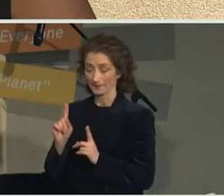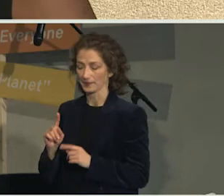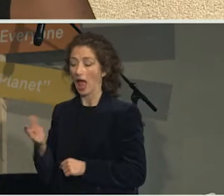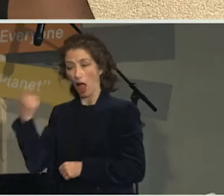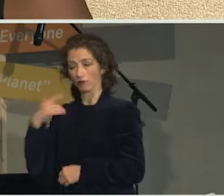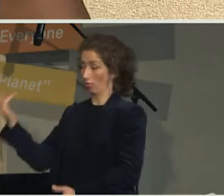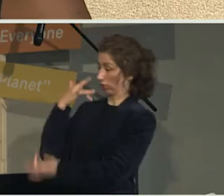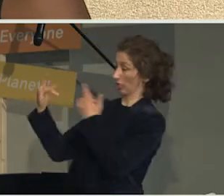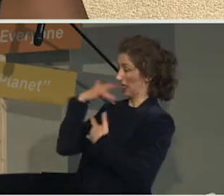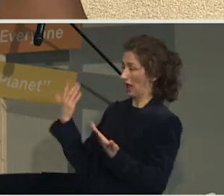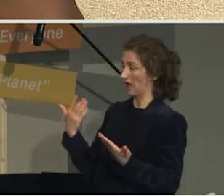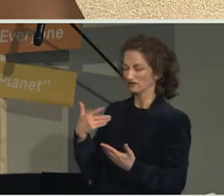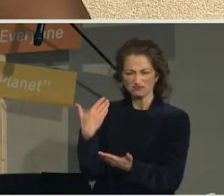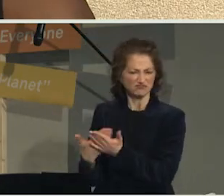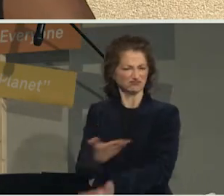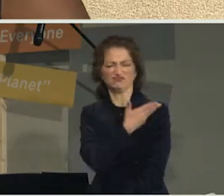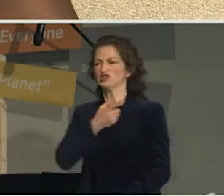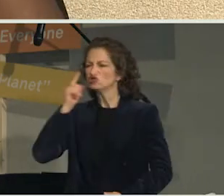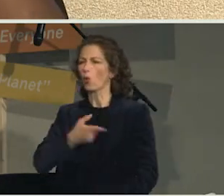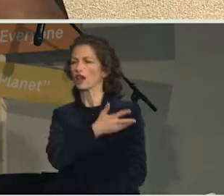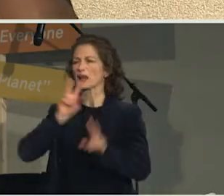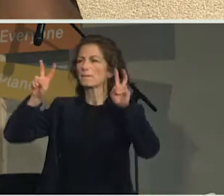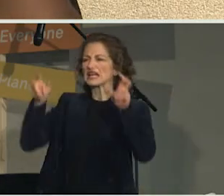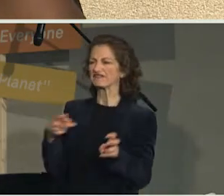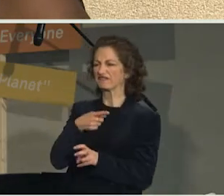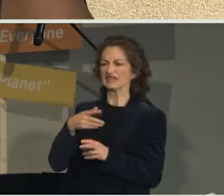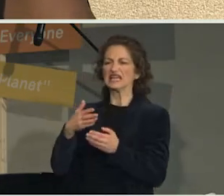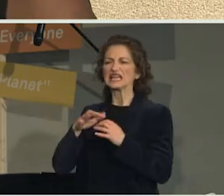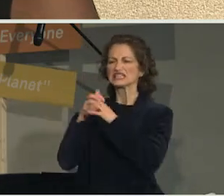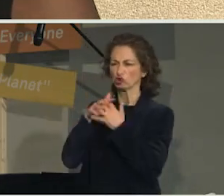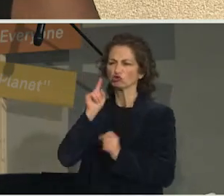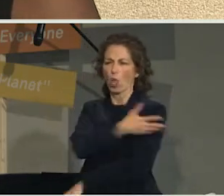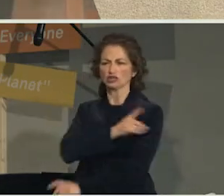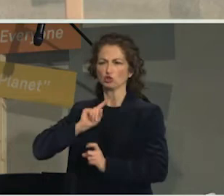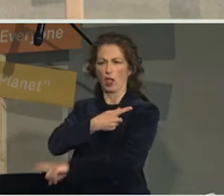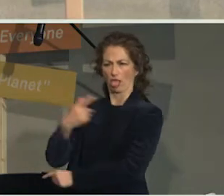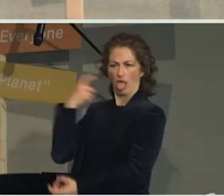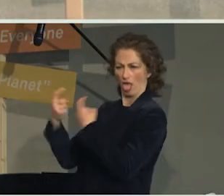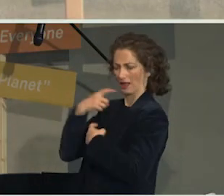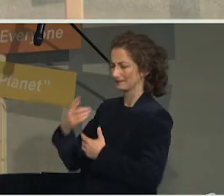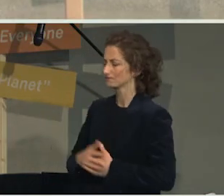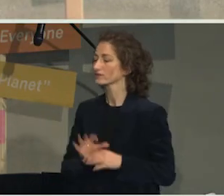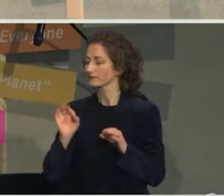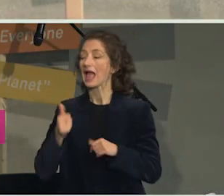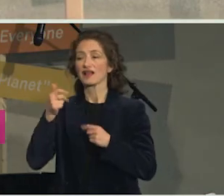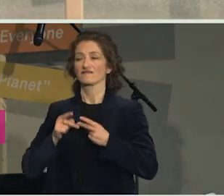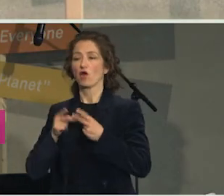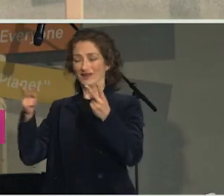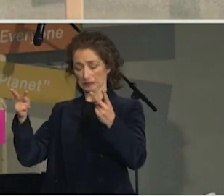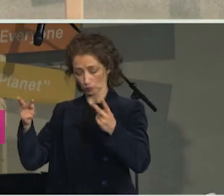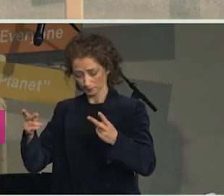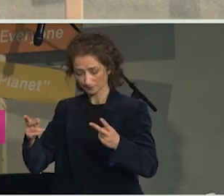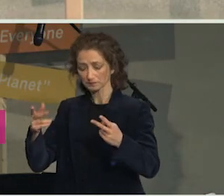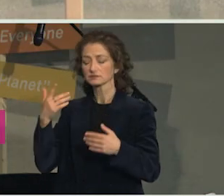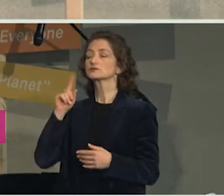that intersectionality purportedly creates. An example of this is when a publication that's dedicated to